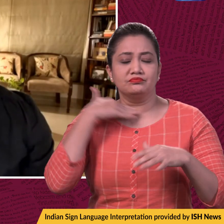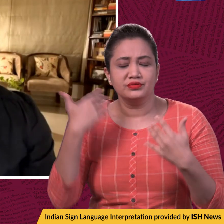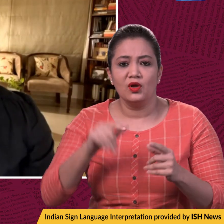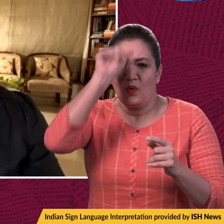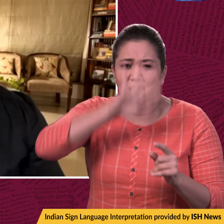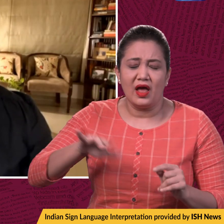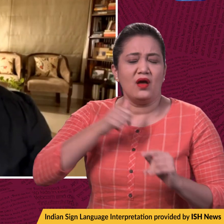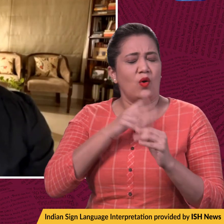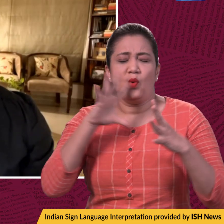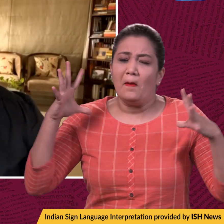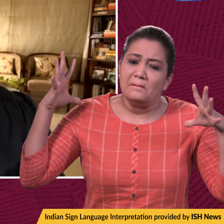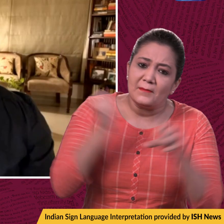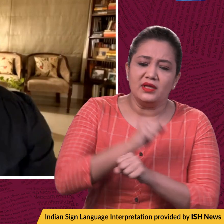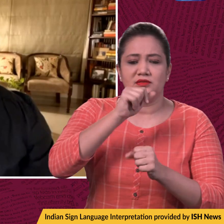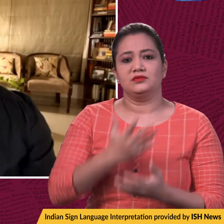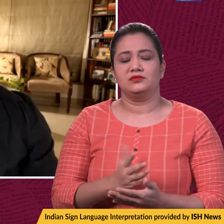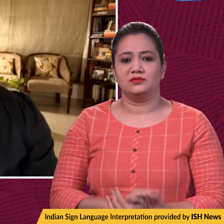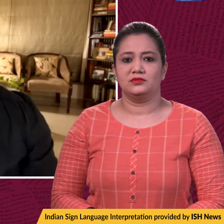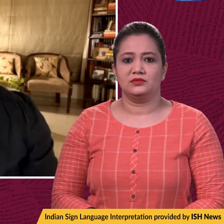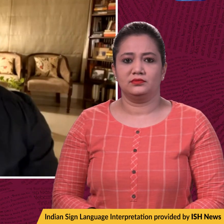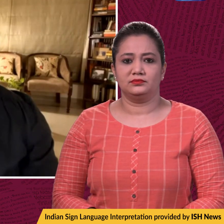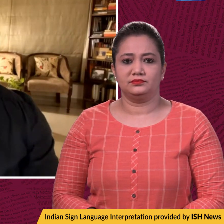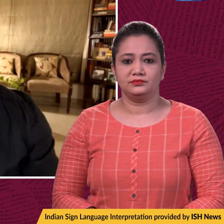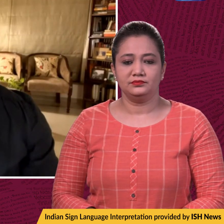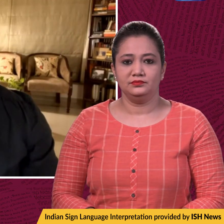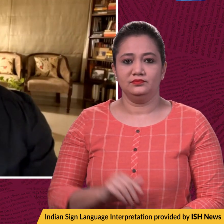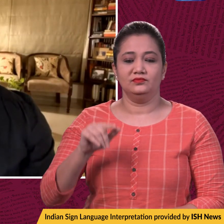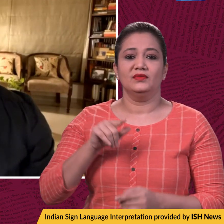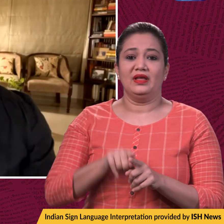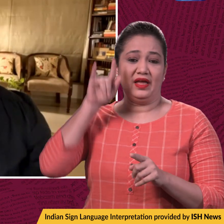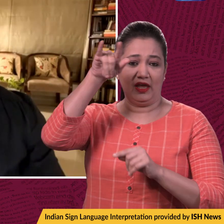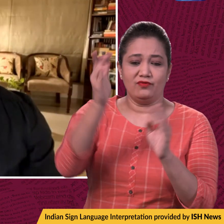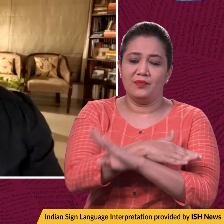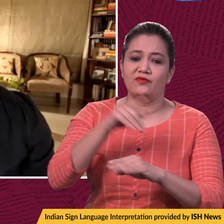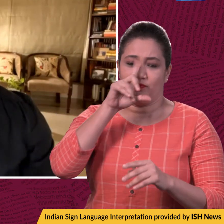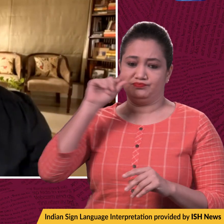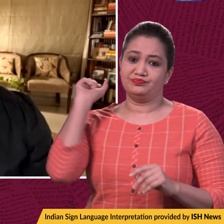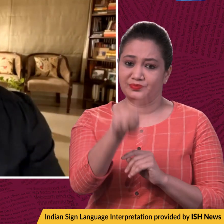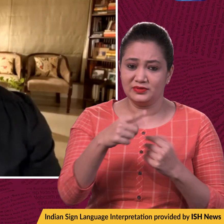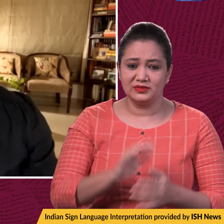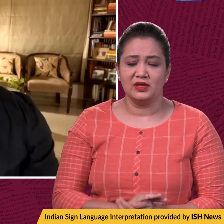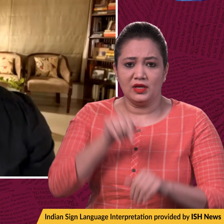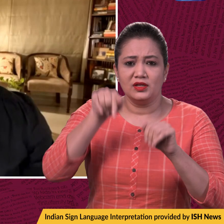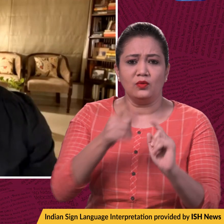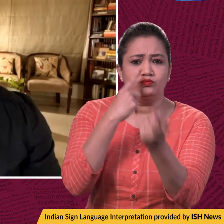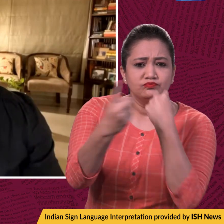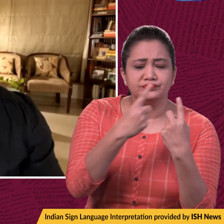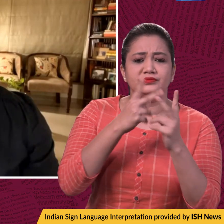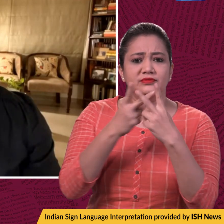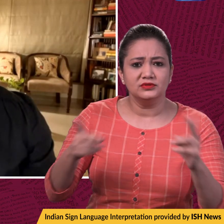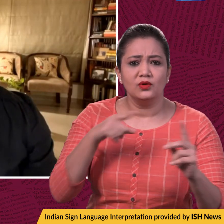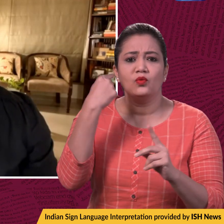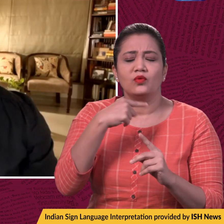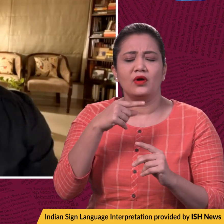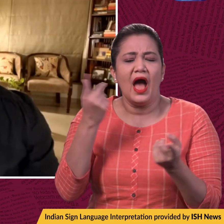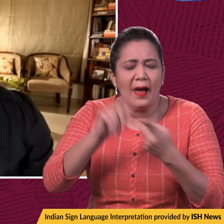irreparable loss to our armed forces and the country," end quote. The Indian Air Force had earlier in the day tweeted that an inquiry would be conducted